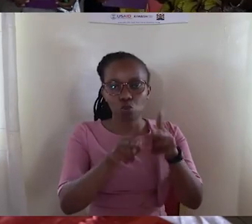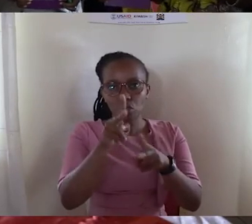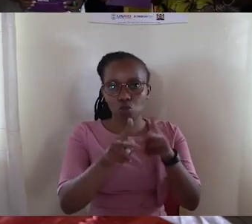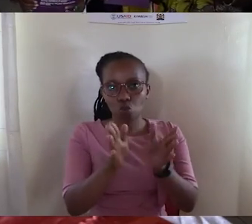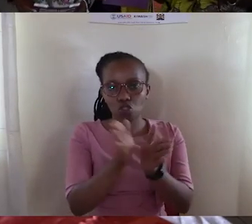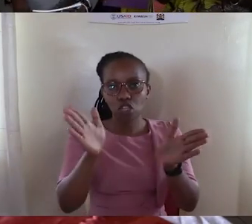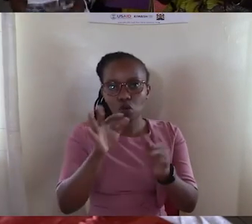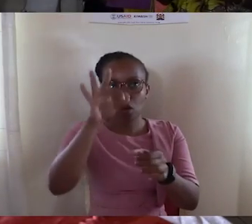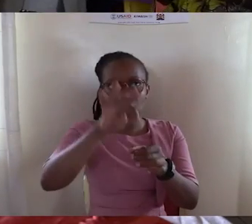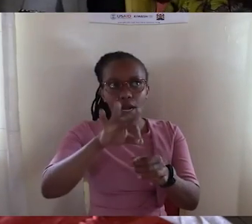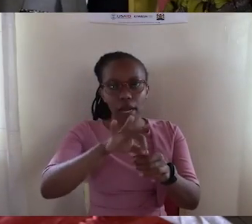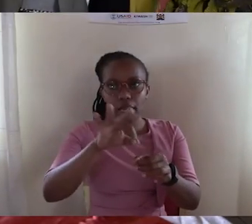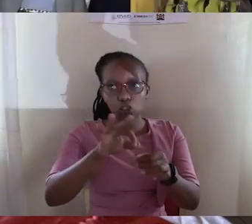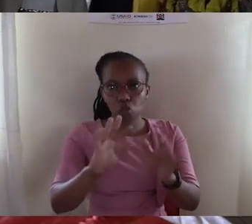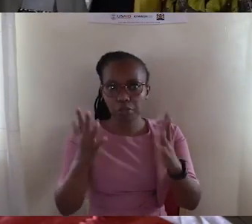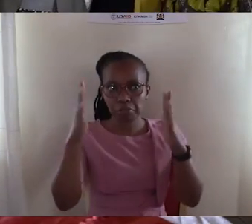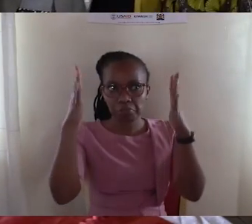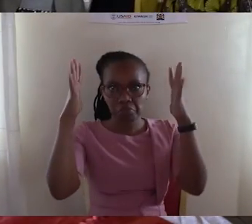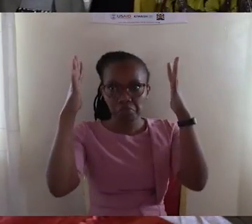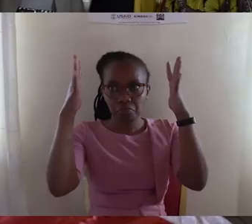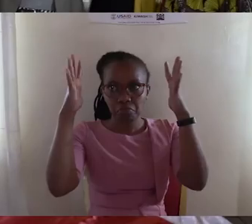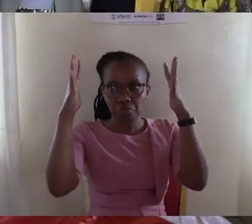2022 general election.